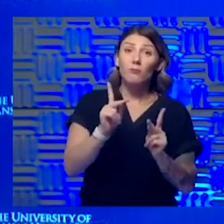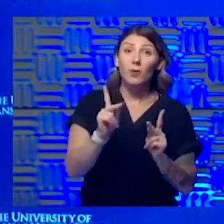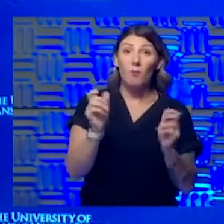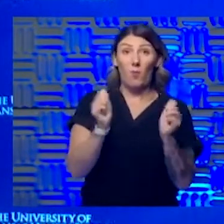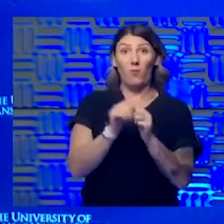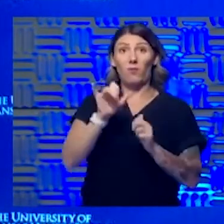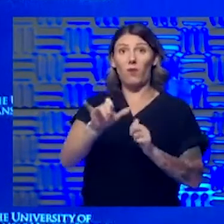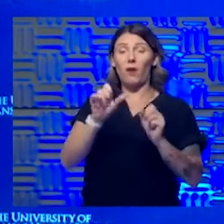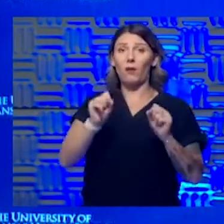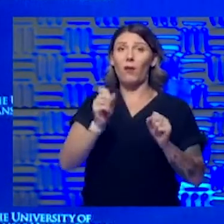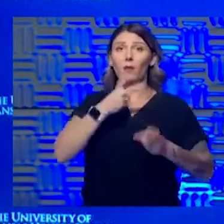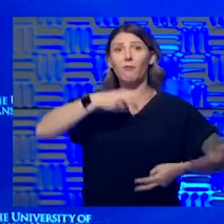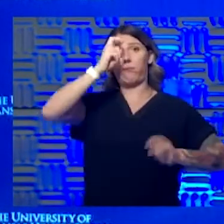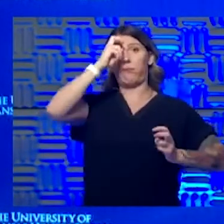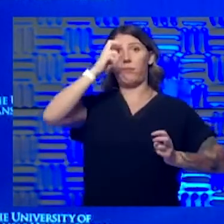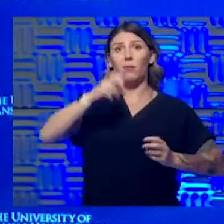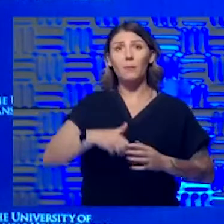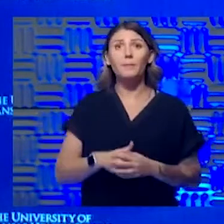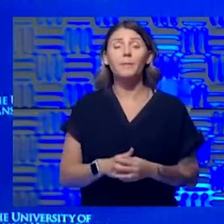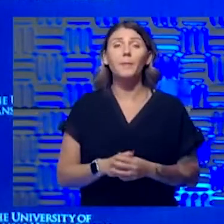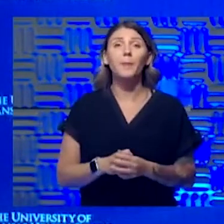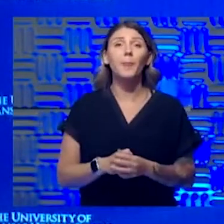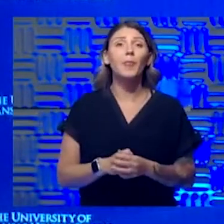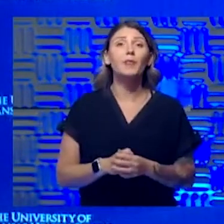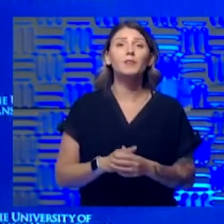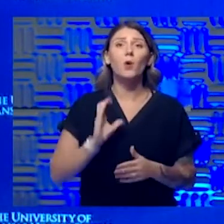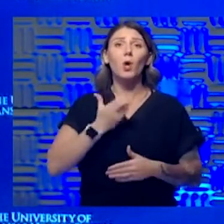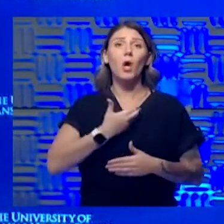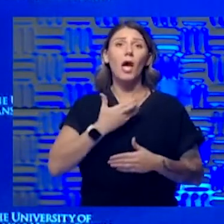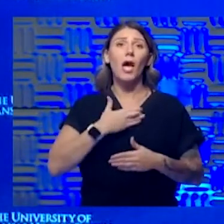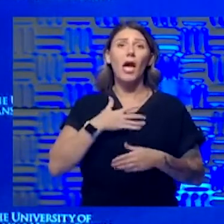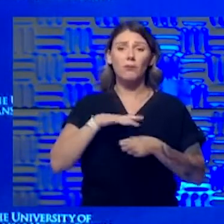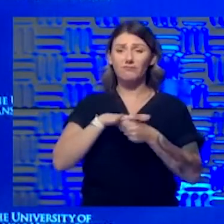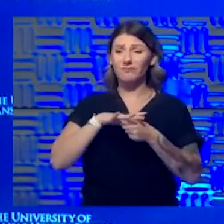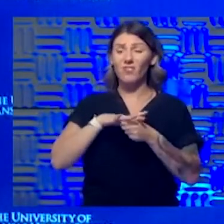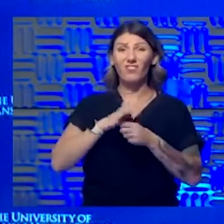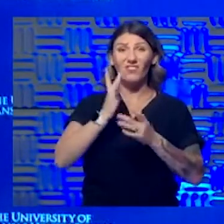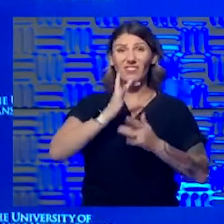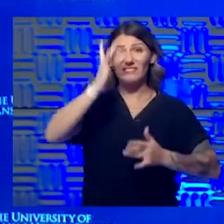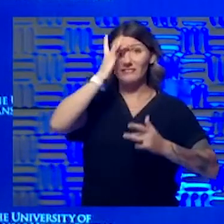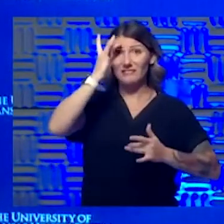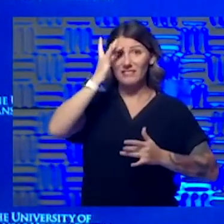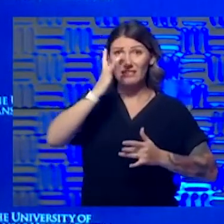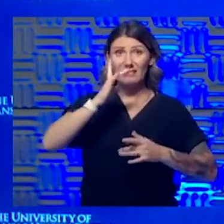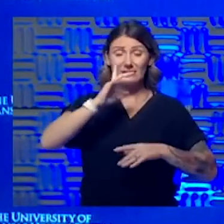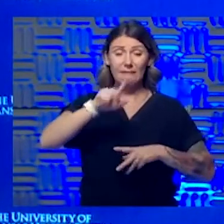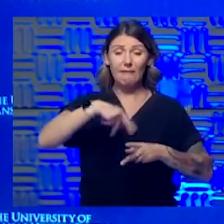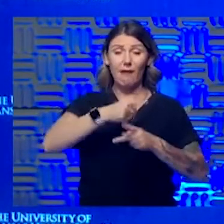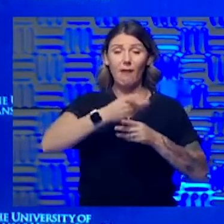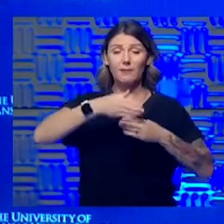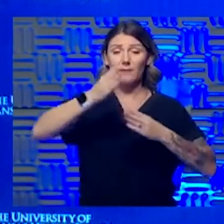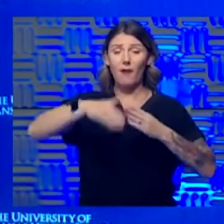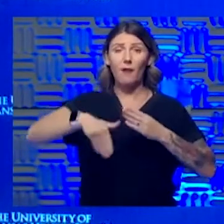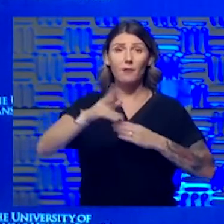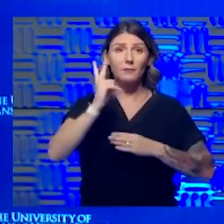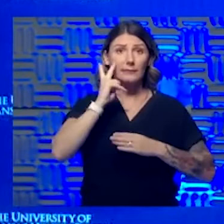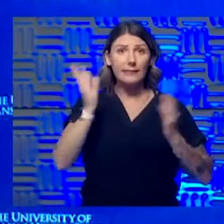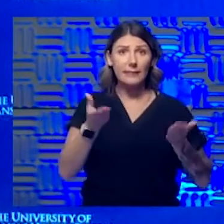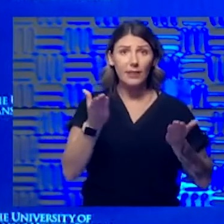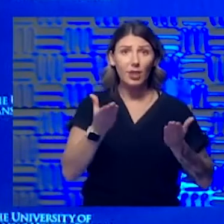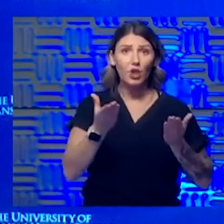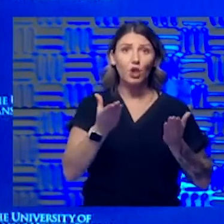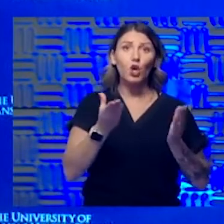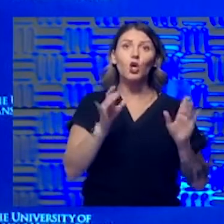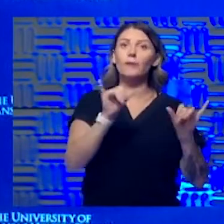the point of saying all that is that our distribution of disease and the types of outcomes we're seeing here mimic what we've seen both nationally